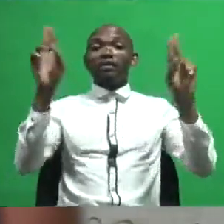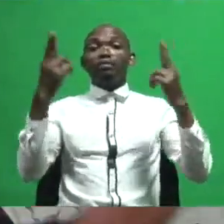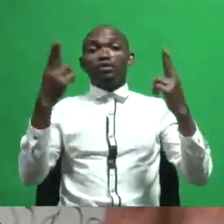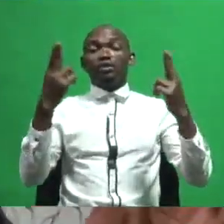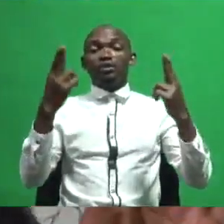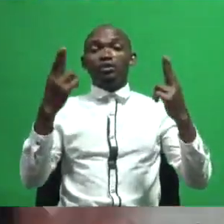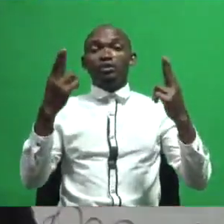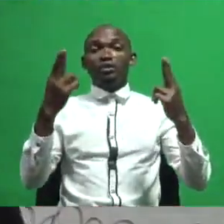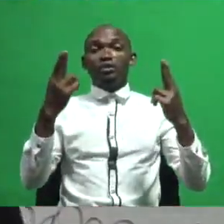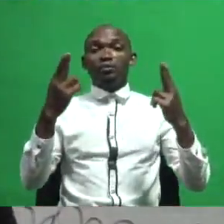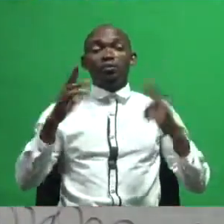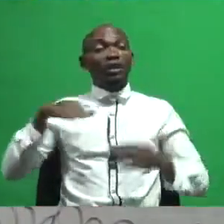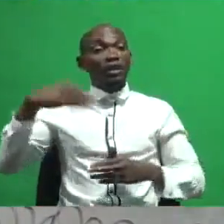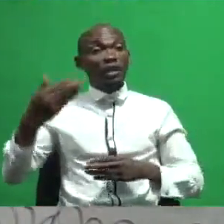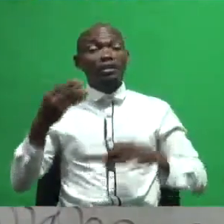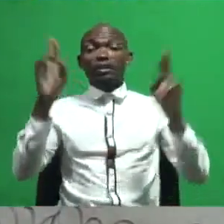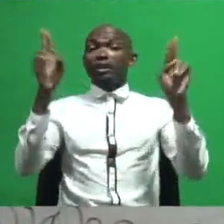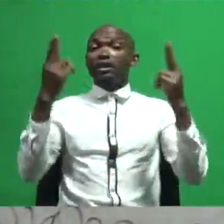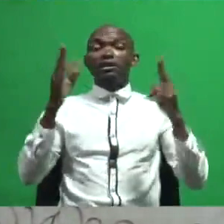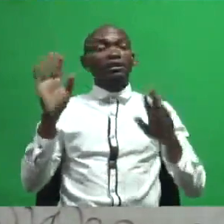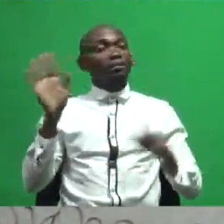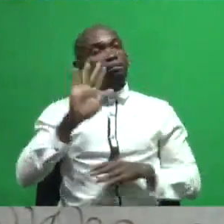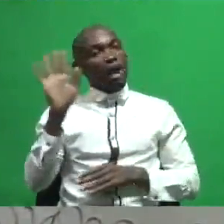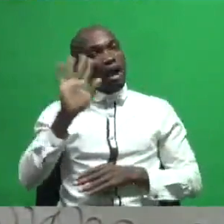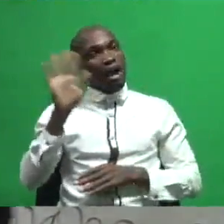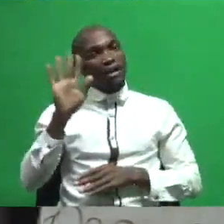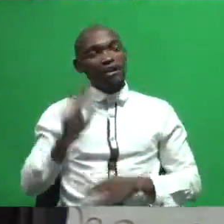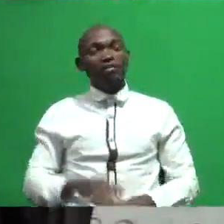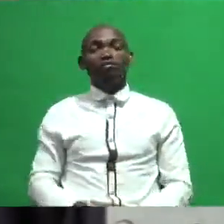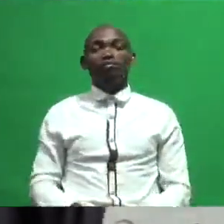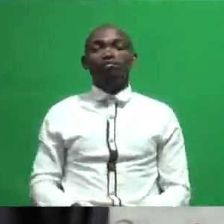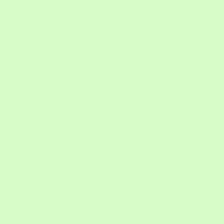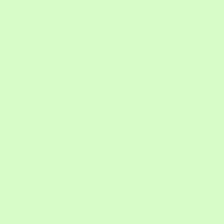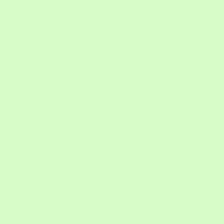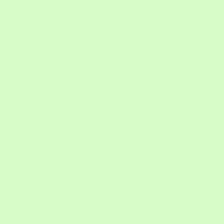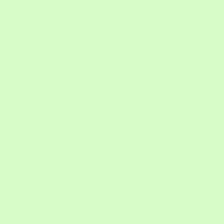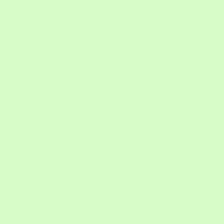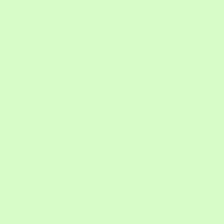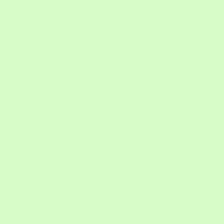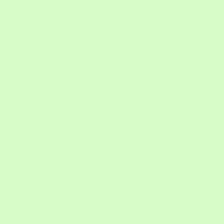enjoyed the lesson. So, till next lesson, bye-bye.